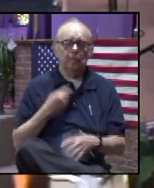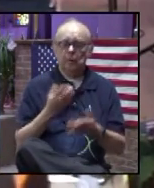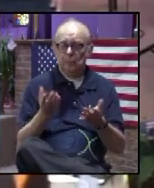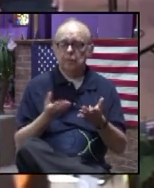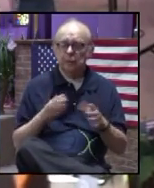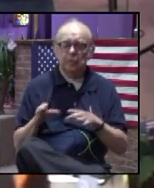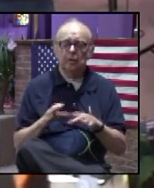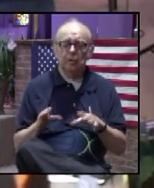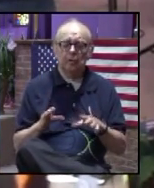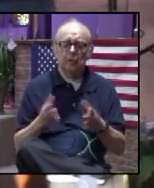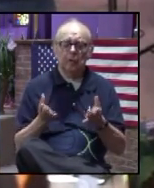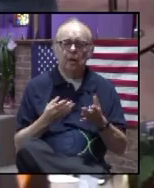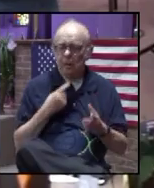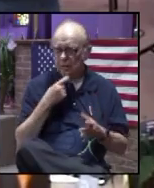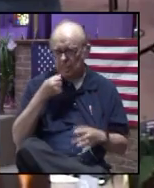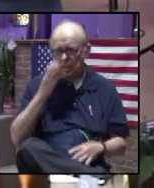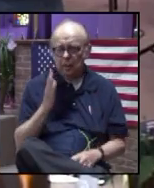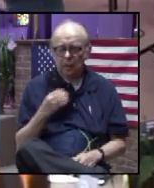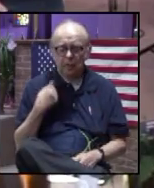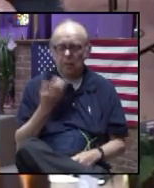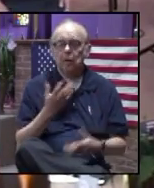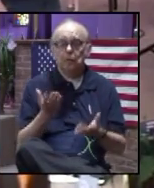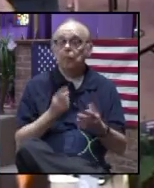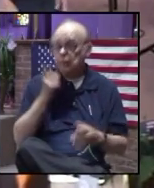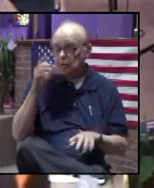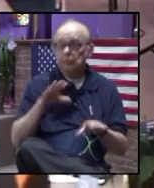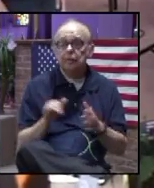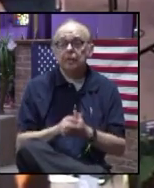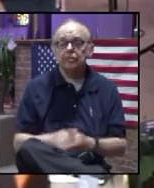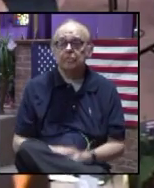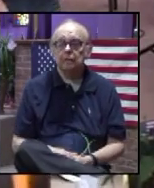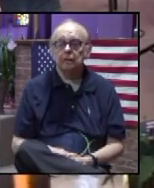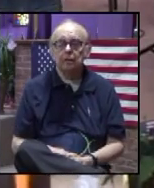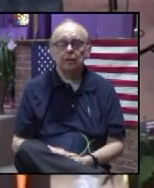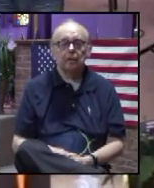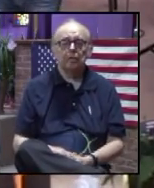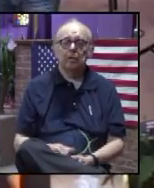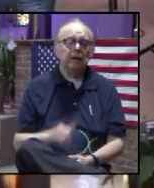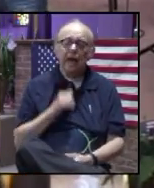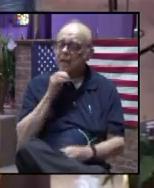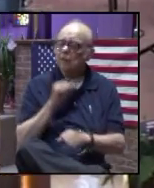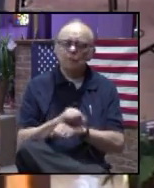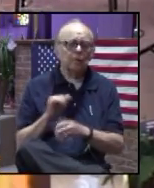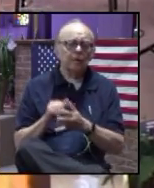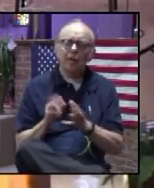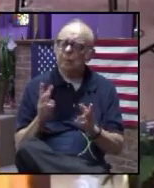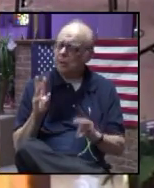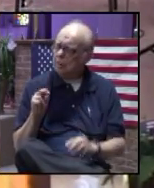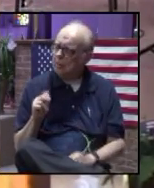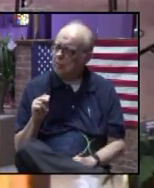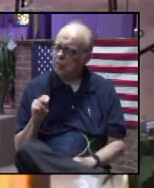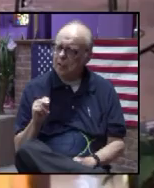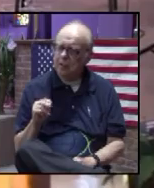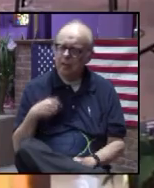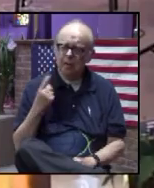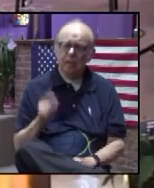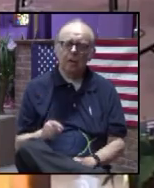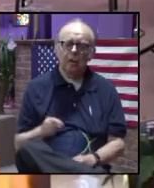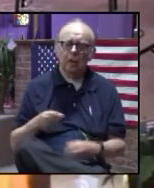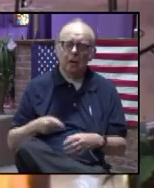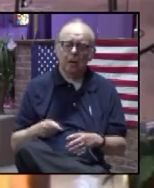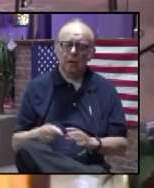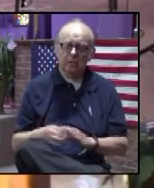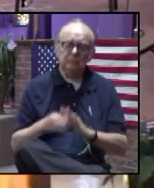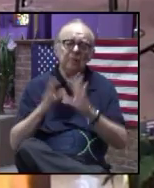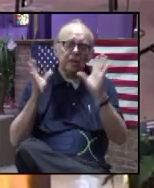do is we want to tell God what we want him to do. And it doesn't work that way. We need to let